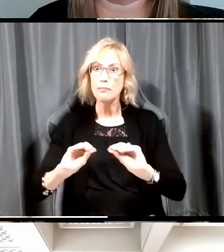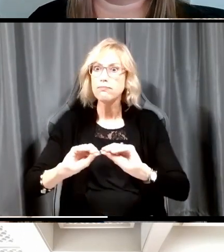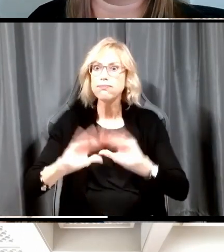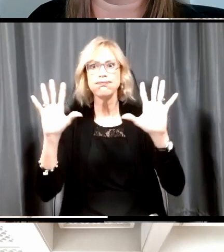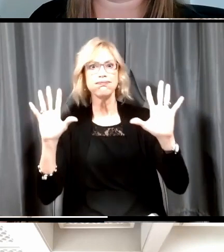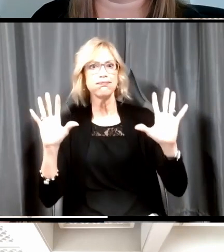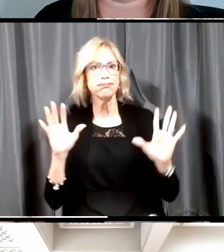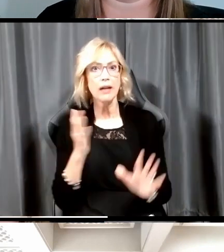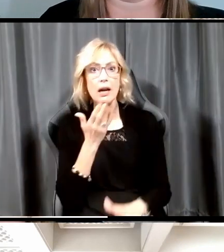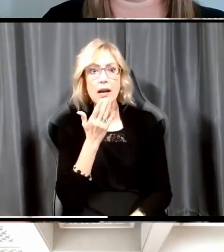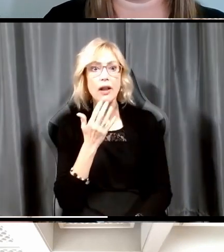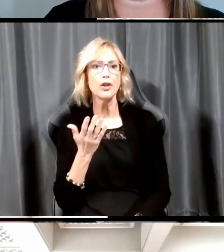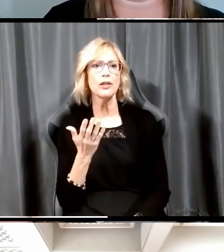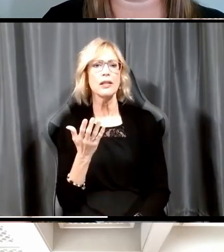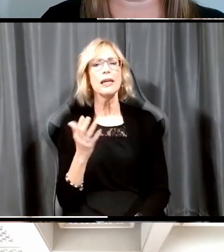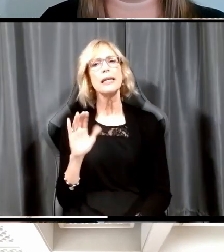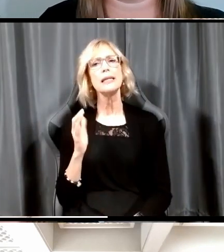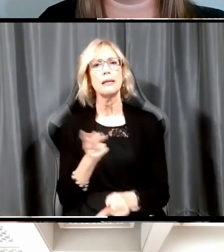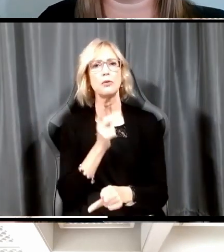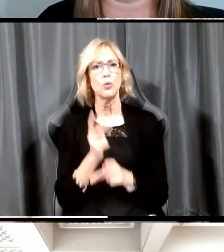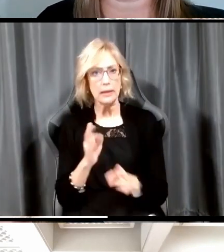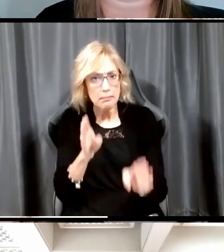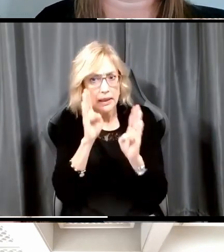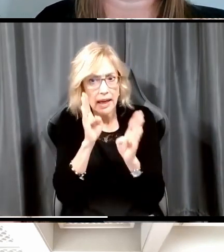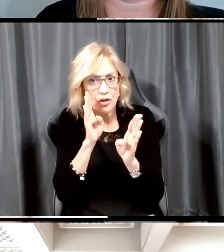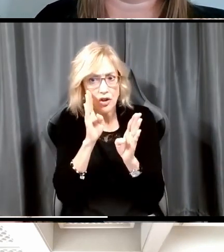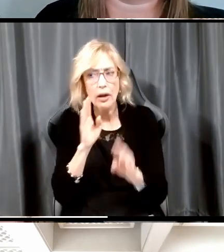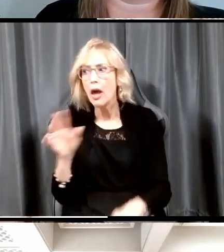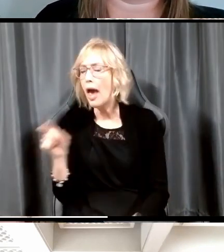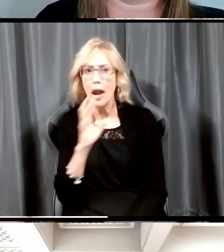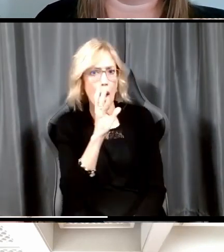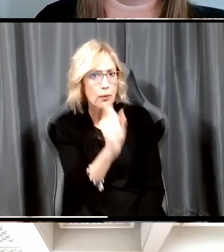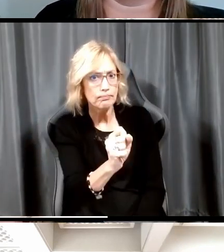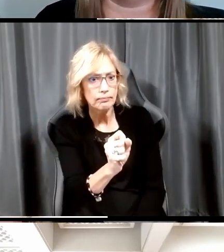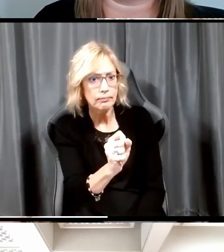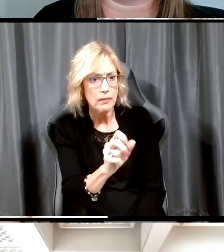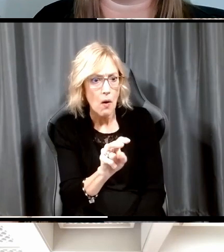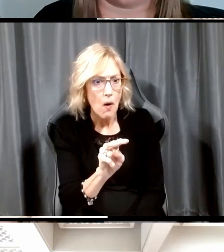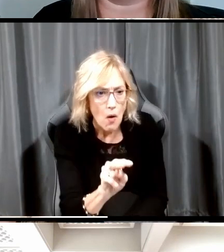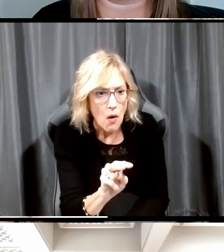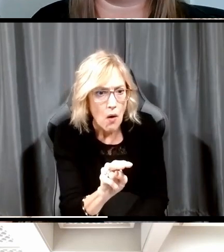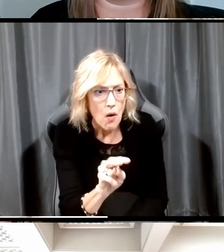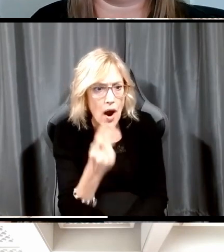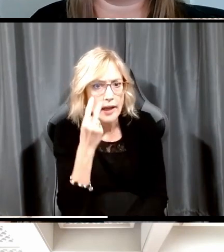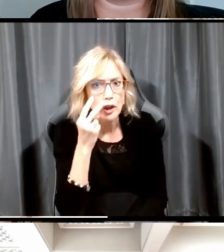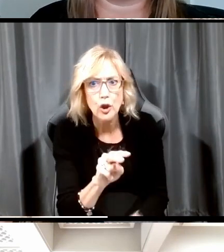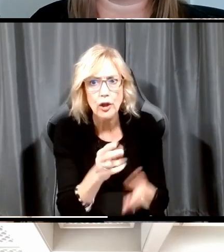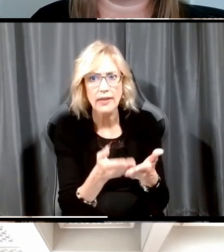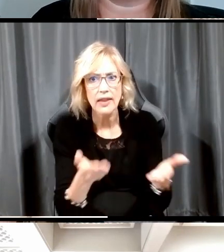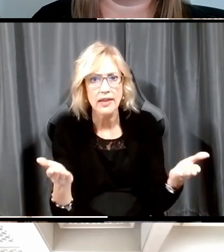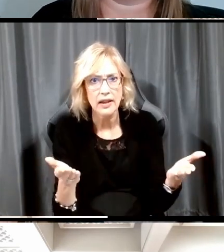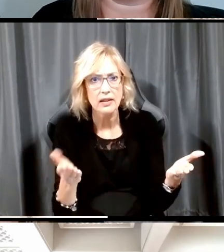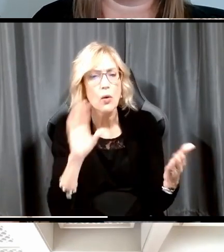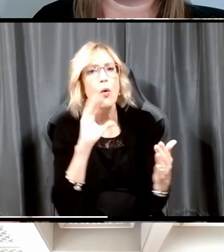colors serve to keep their attention and even attract them to look at the objects and the